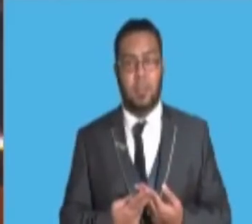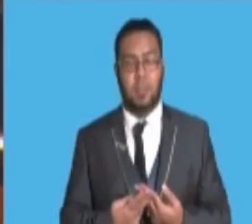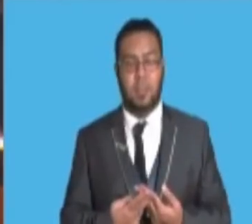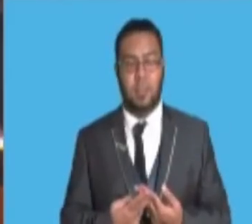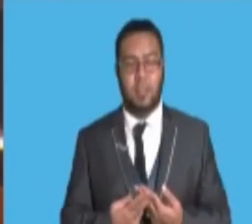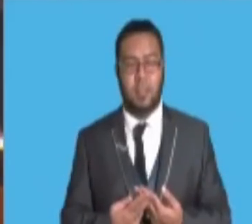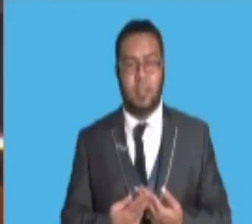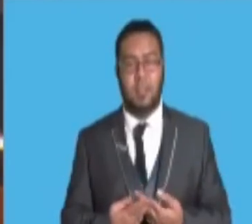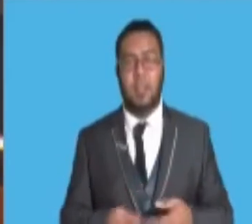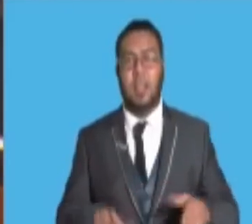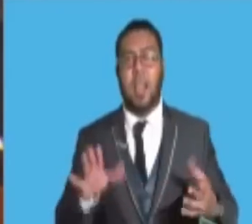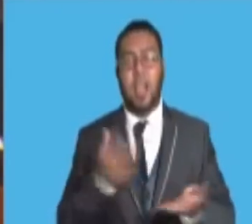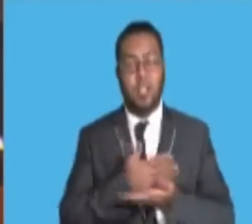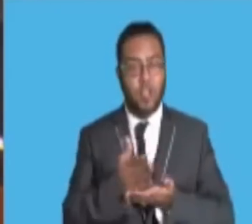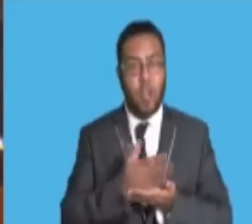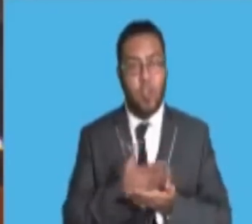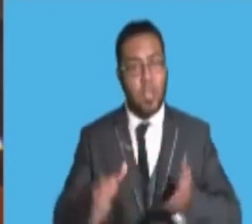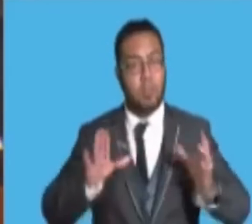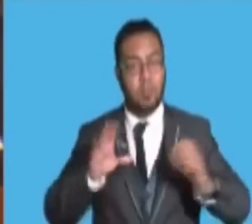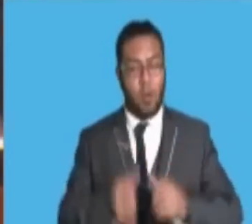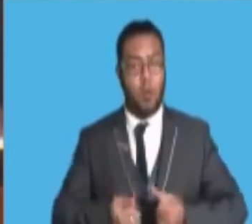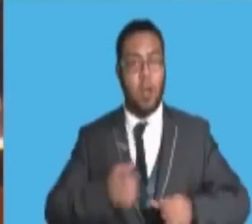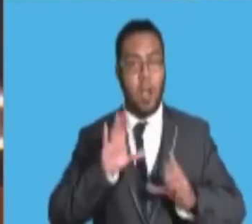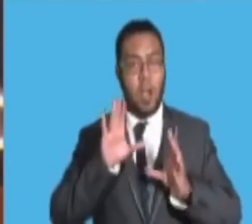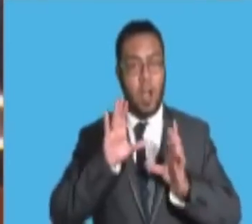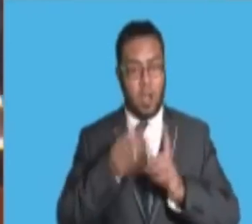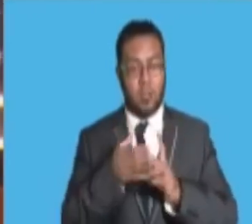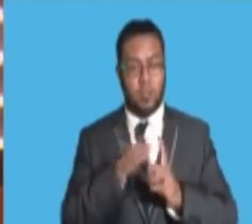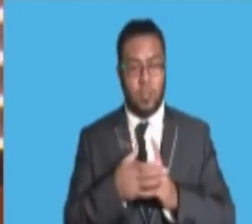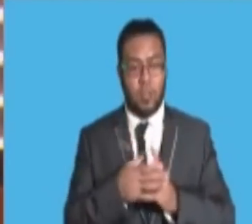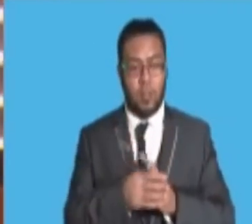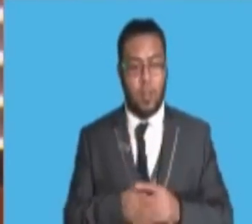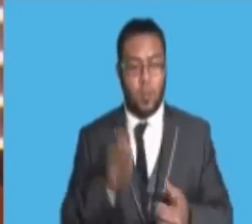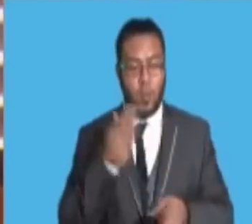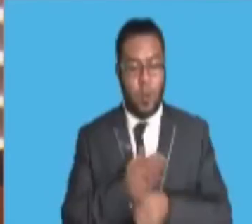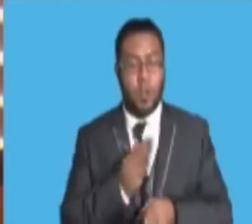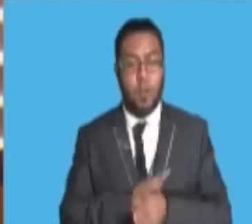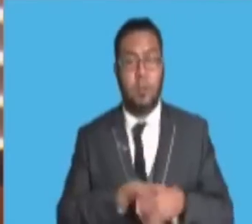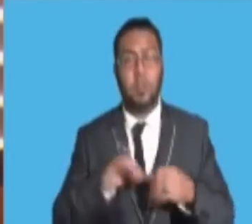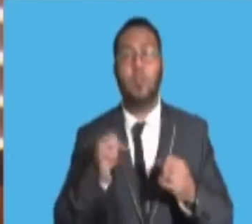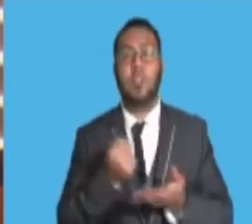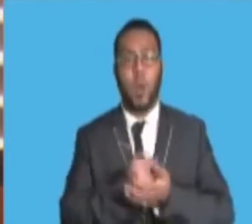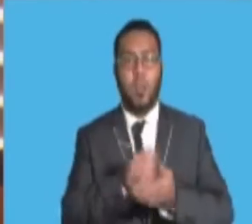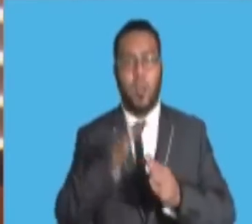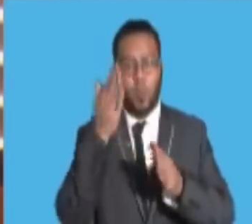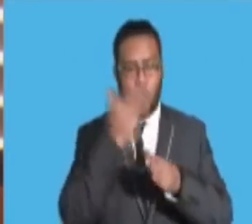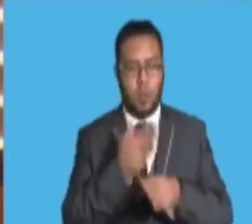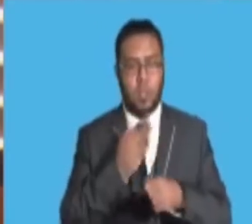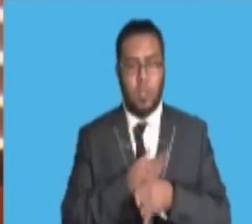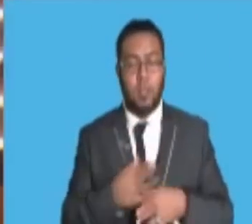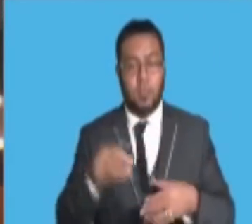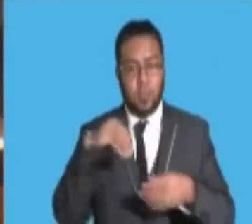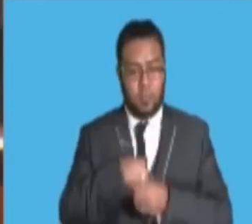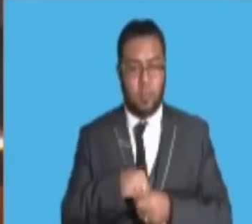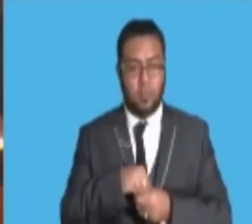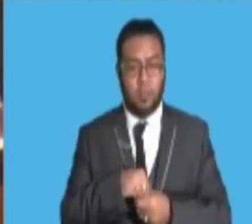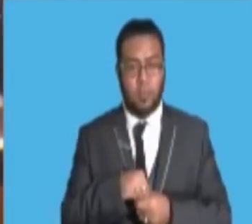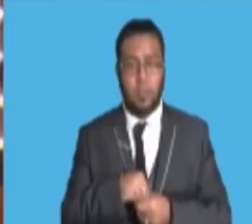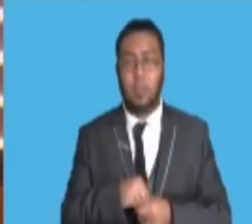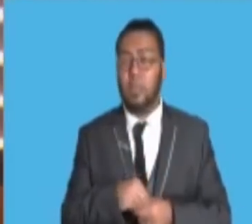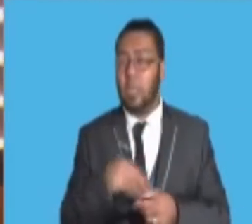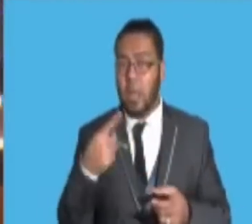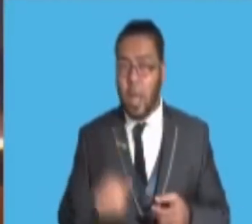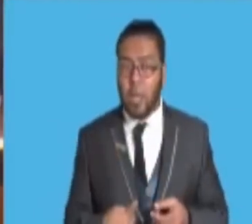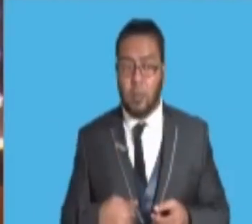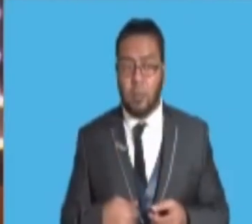in sharing and championing our culture and the work of the state to support that work. Madam Speaker, during my campaigns, I was